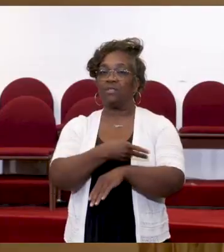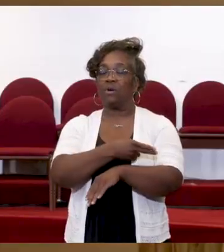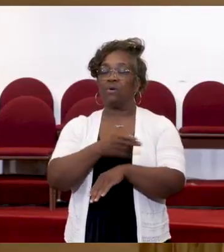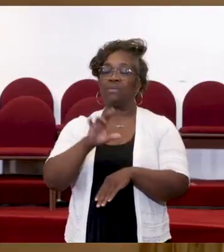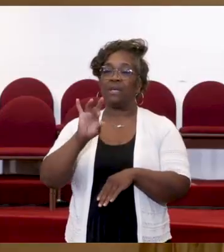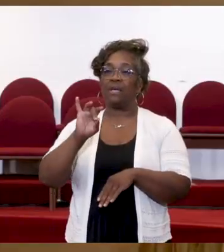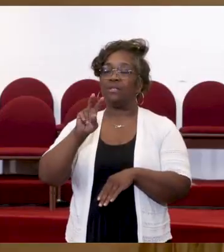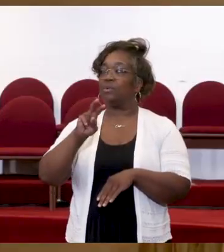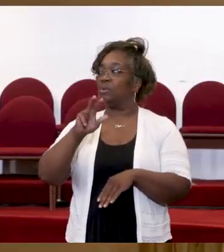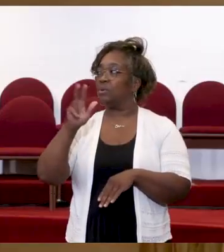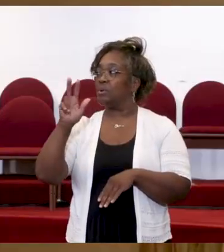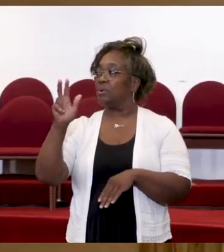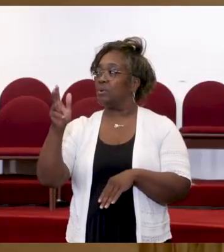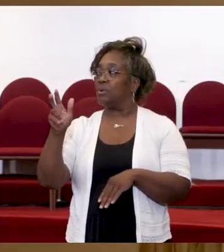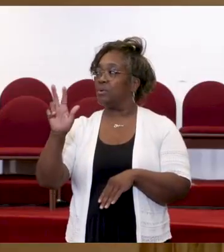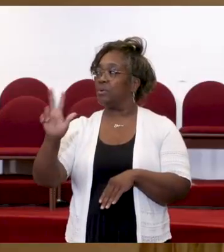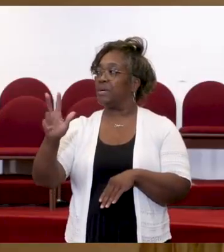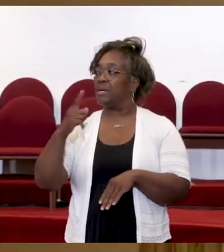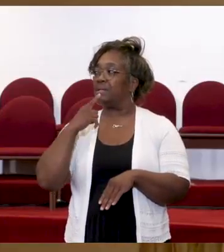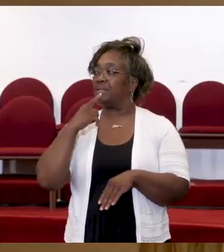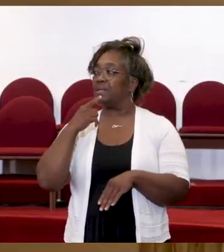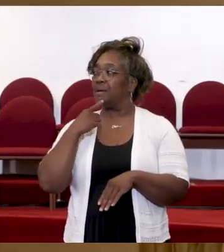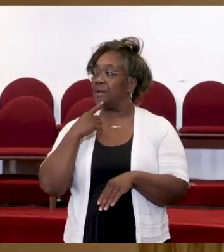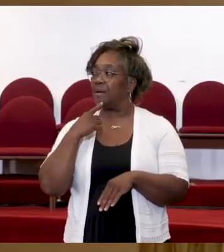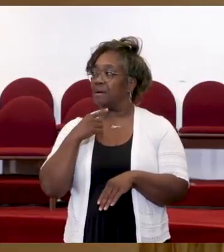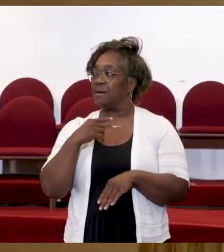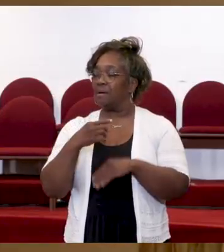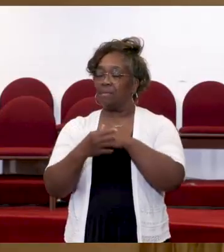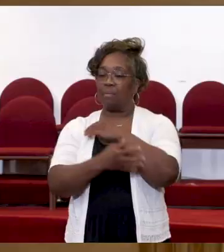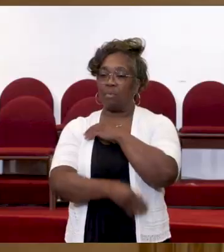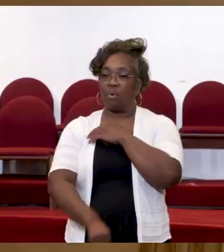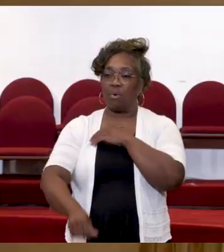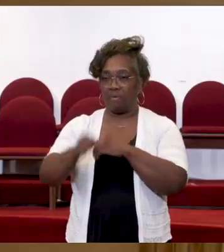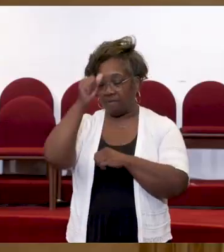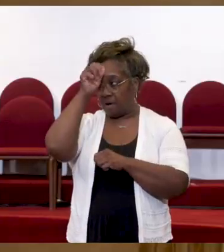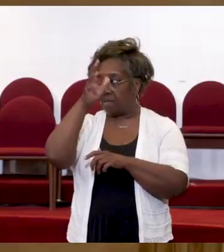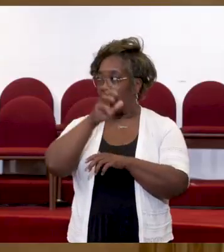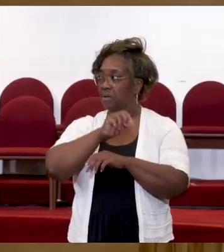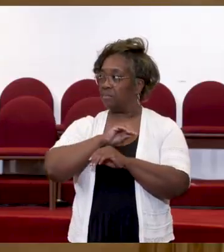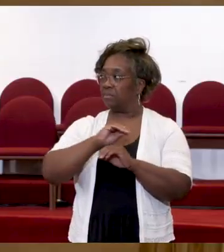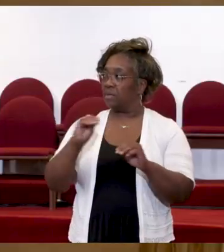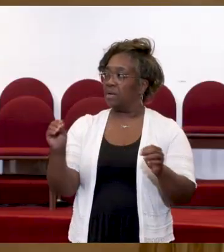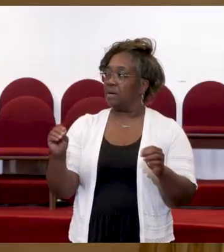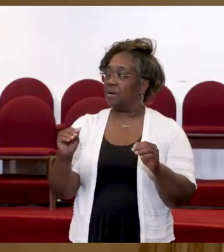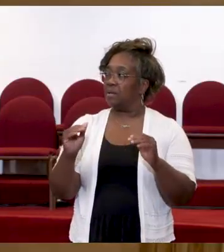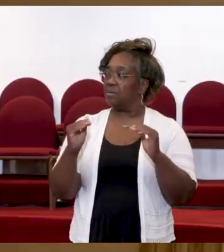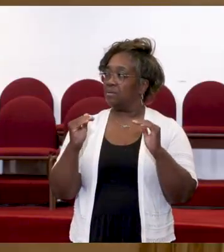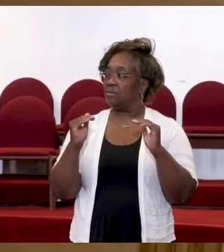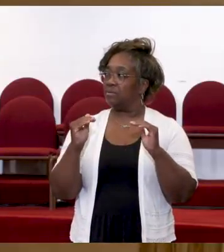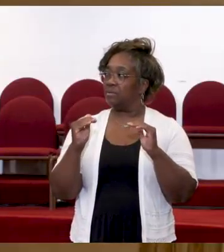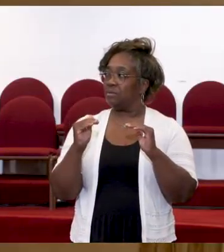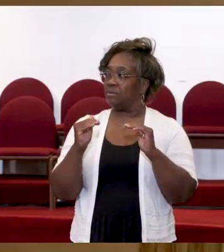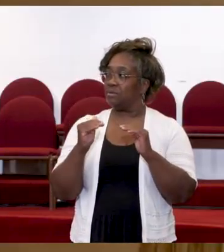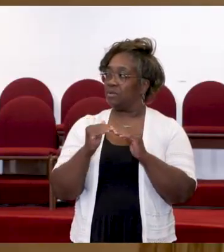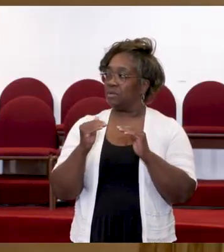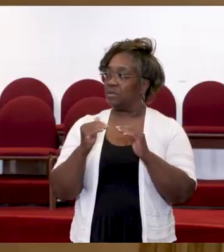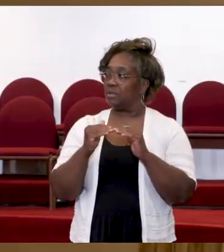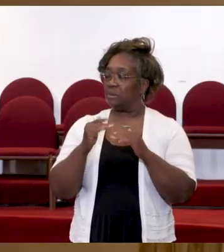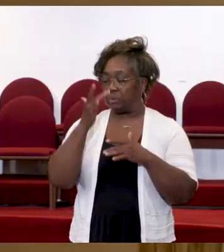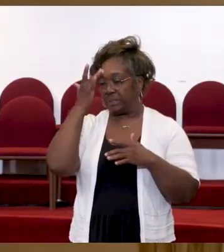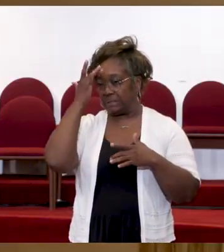says, defend the poor and the fatherless. Do justice to the afflicted and the